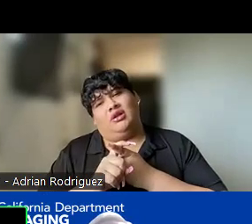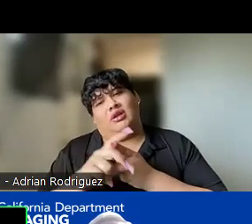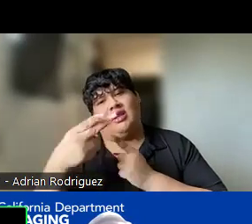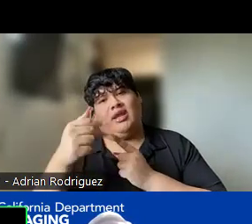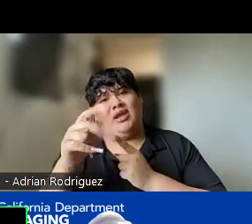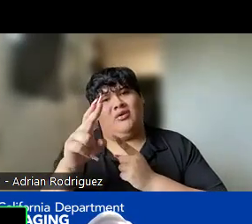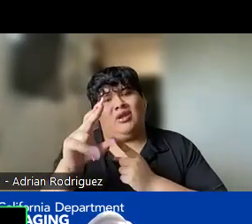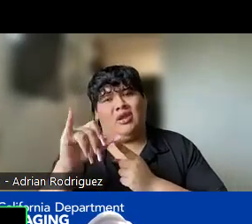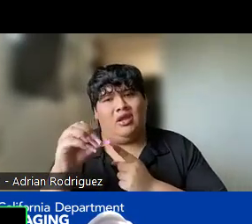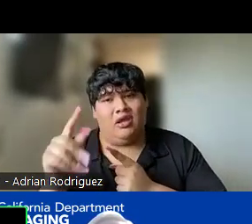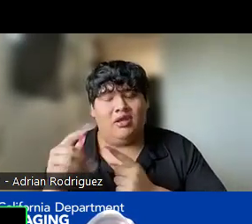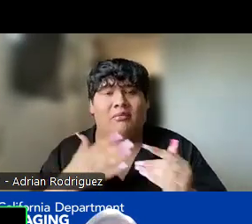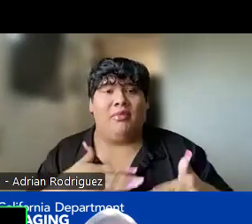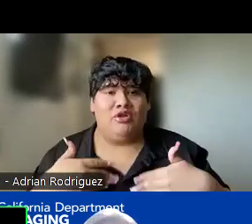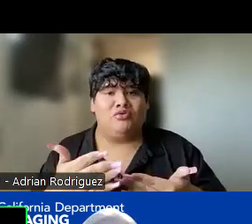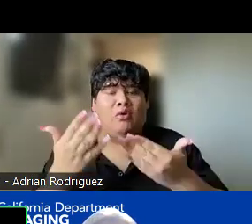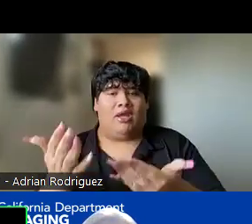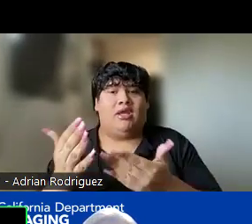Harriet. Please go ahead.